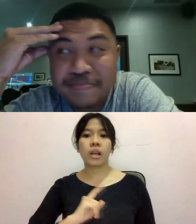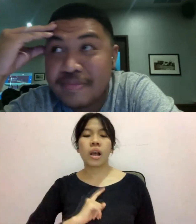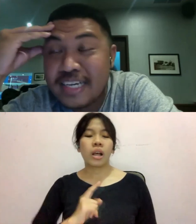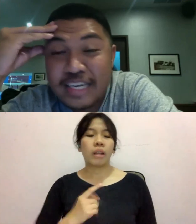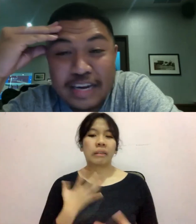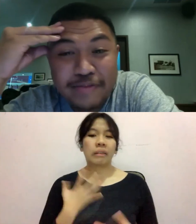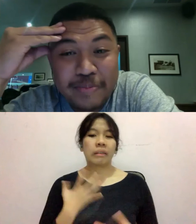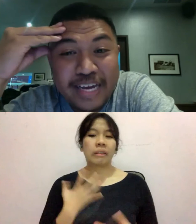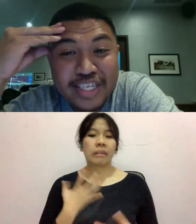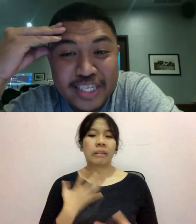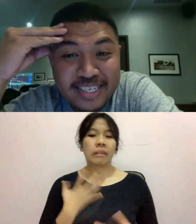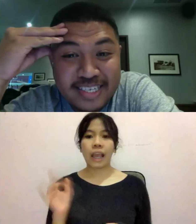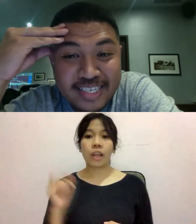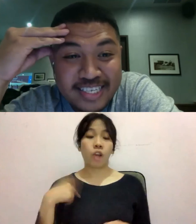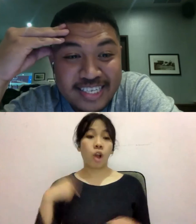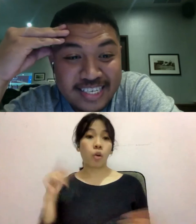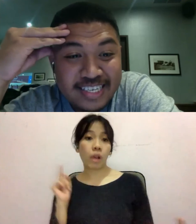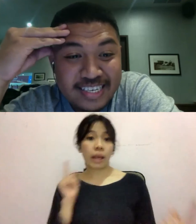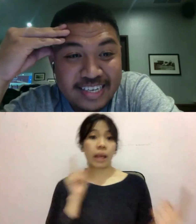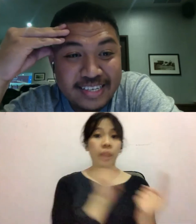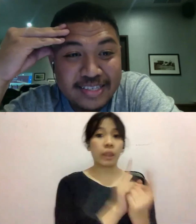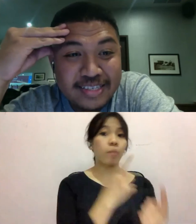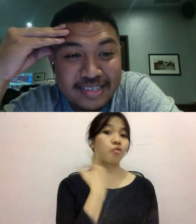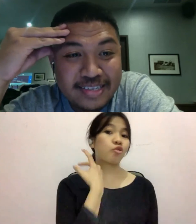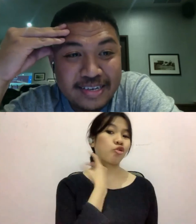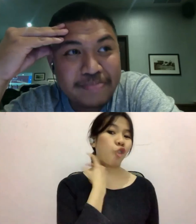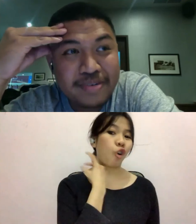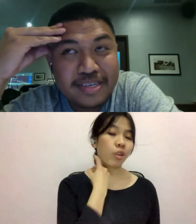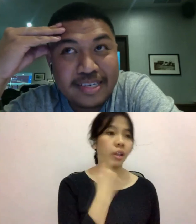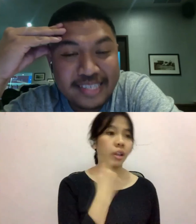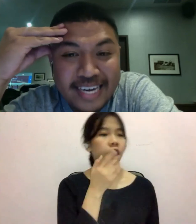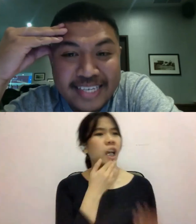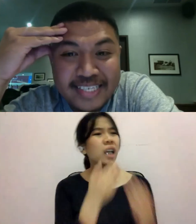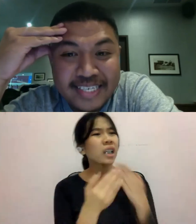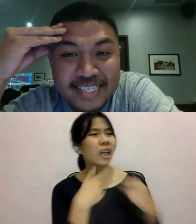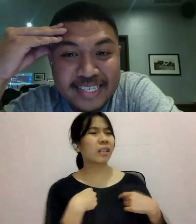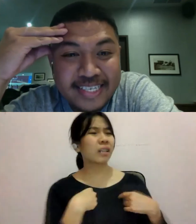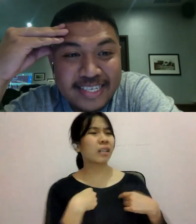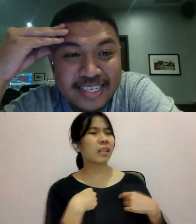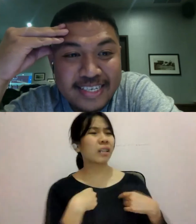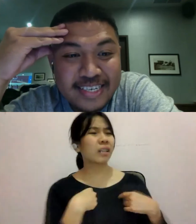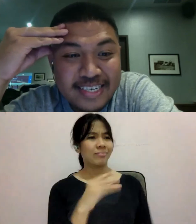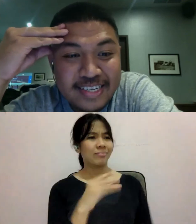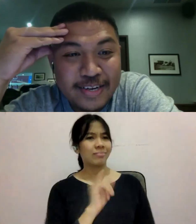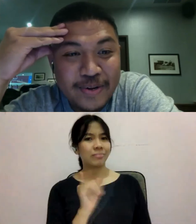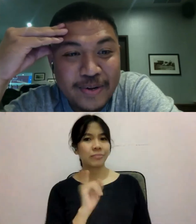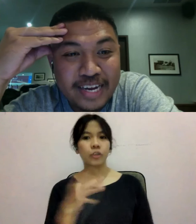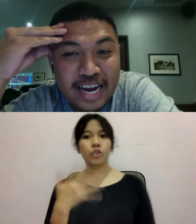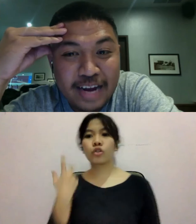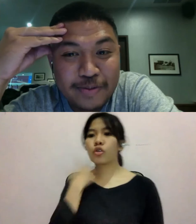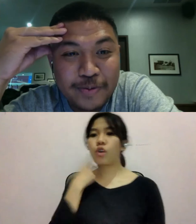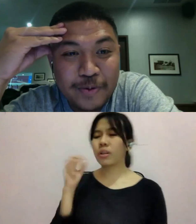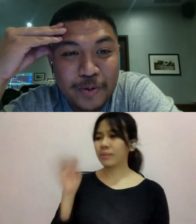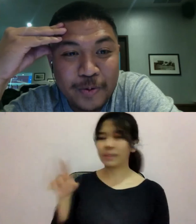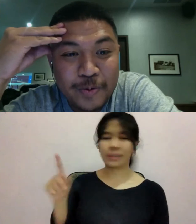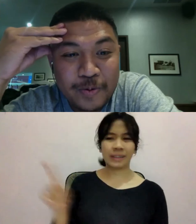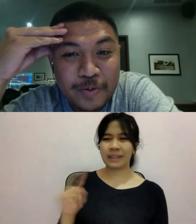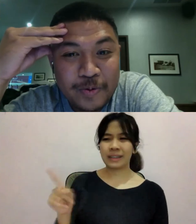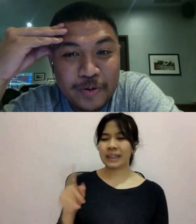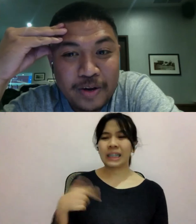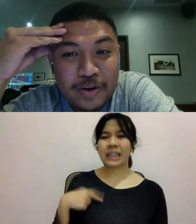a inflammation in the intestines, you know, and I have to